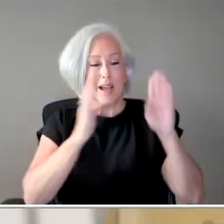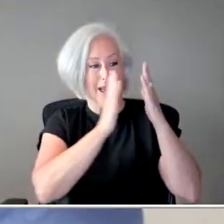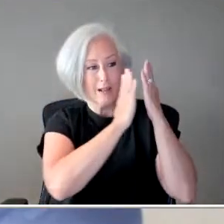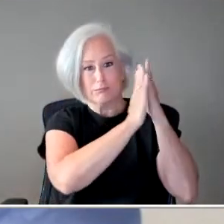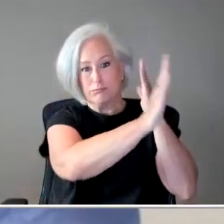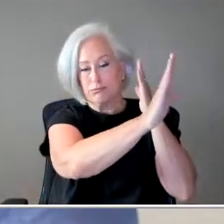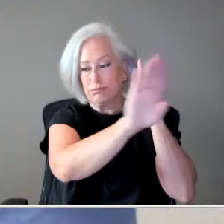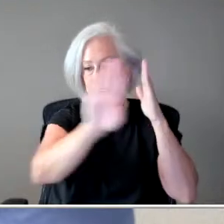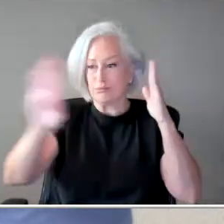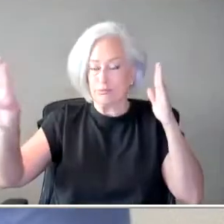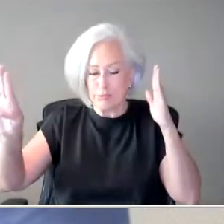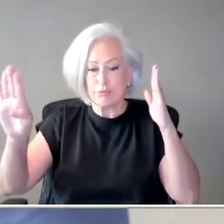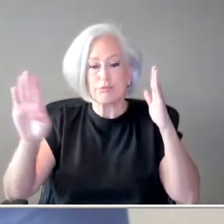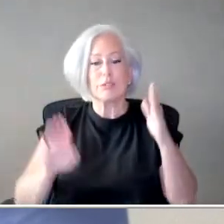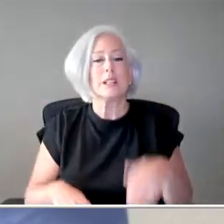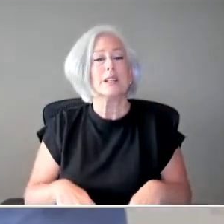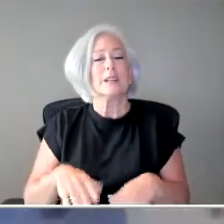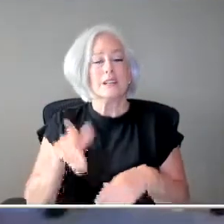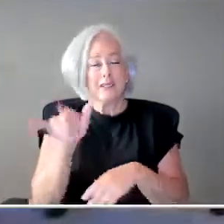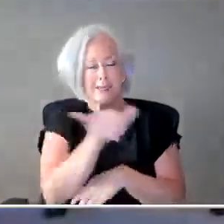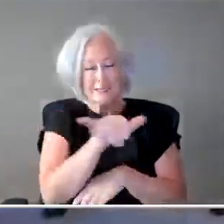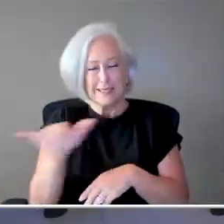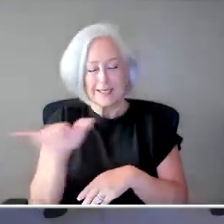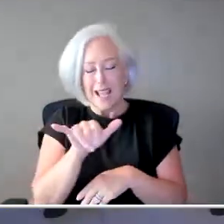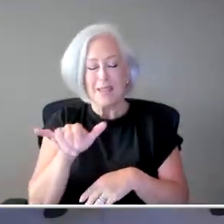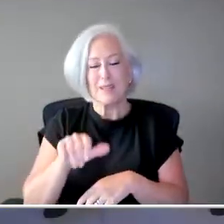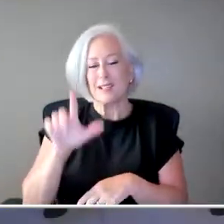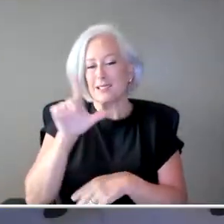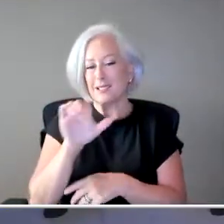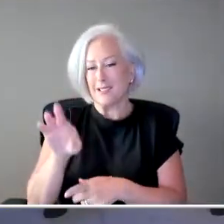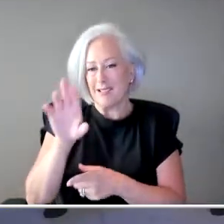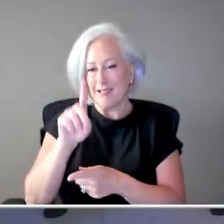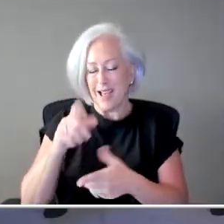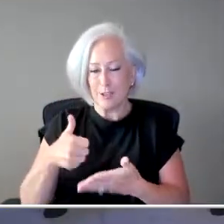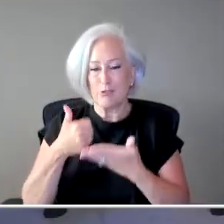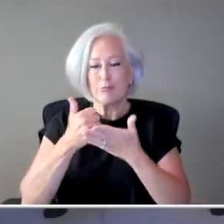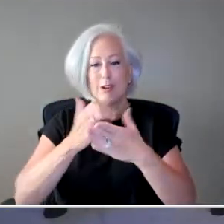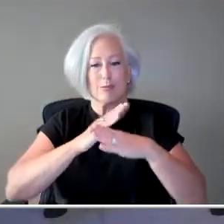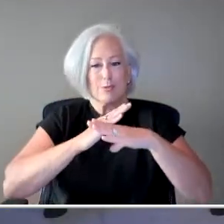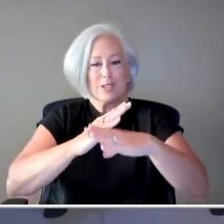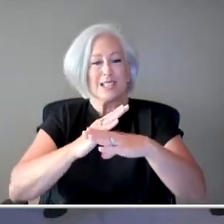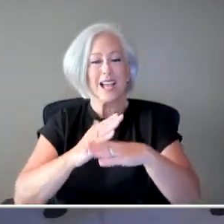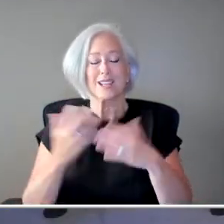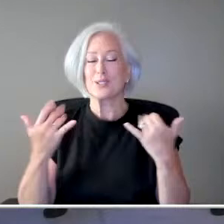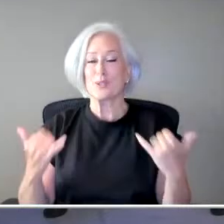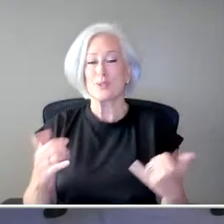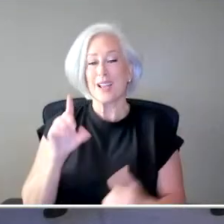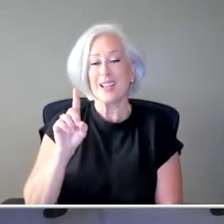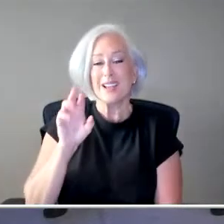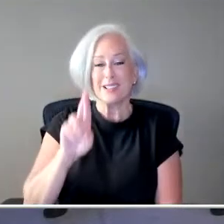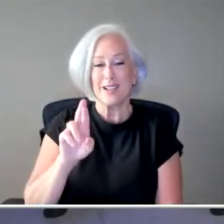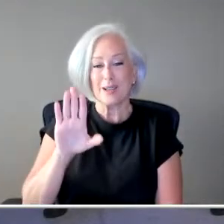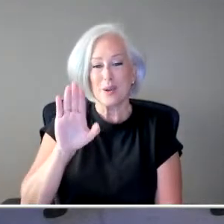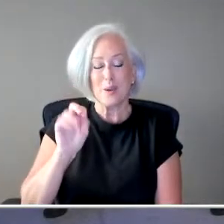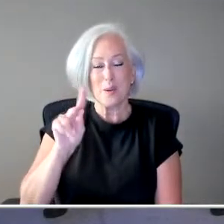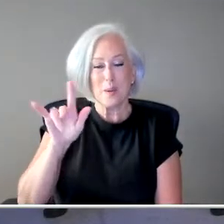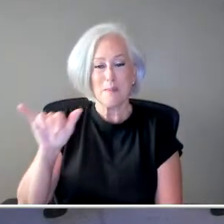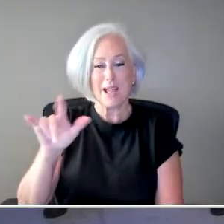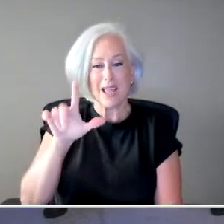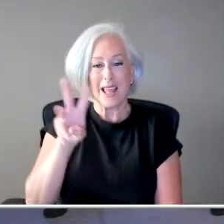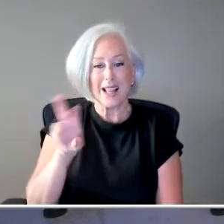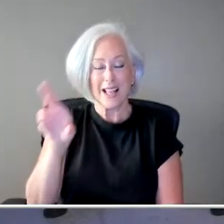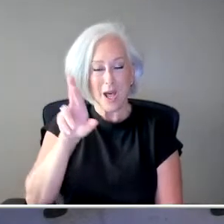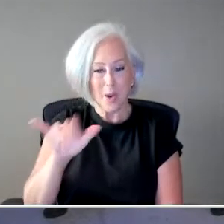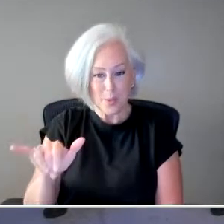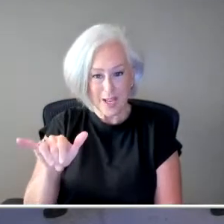health and reduce burnout. Joining us here in studio is Dr. Becky Lowry, an internal medicine physician, as well as the Chief